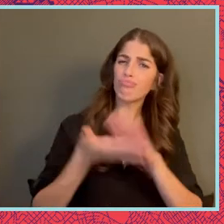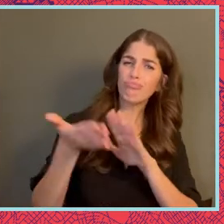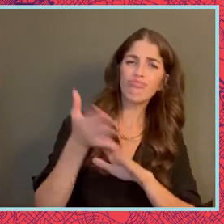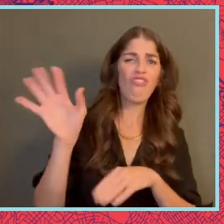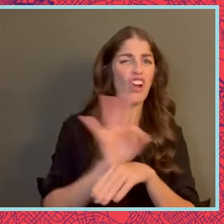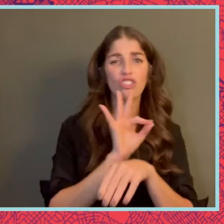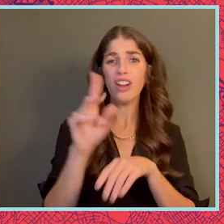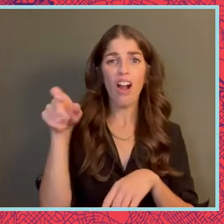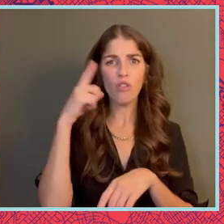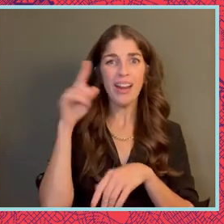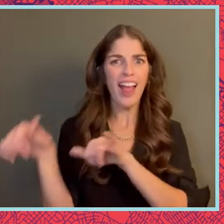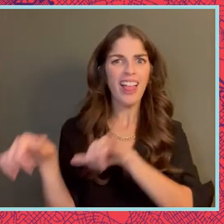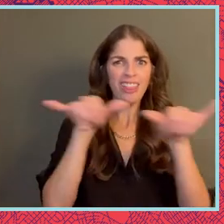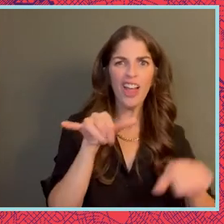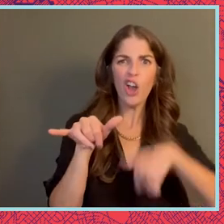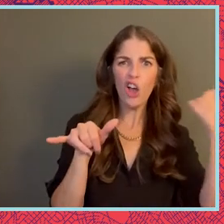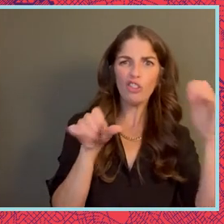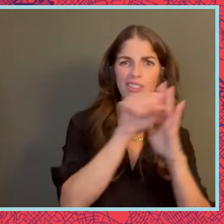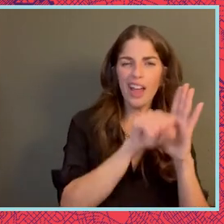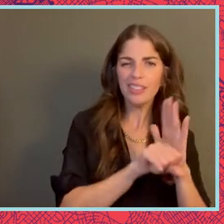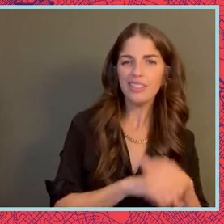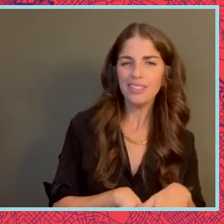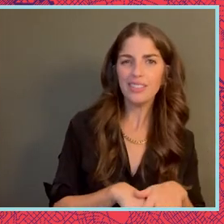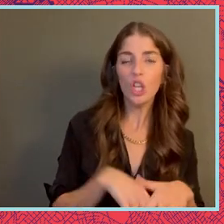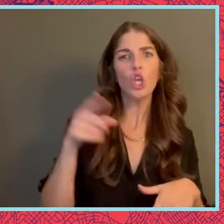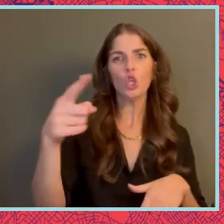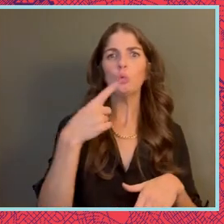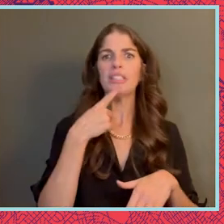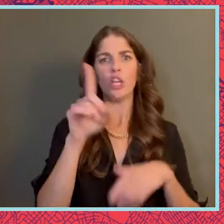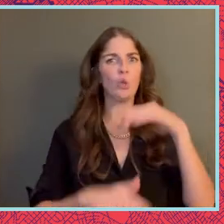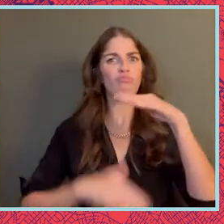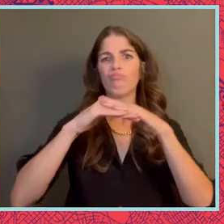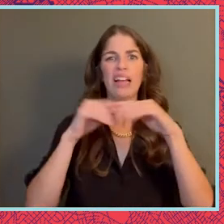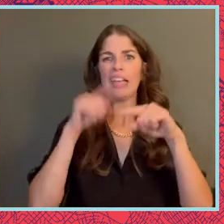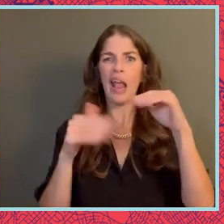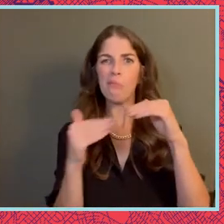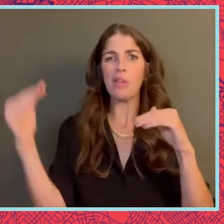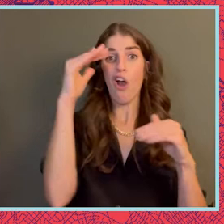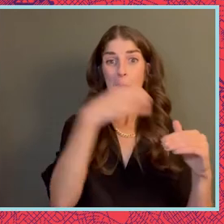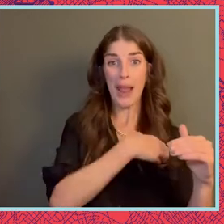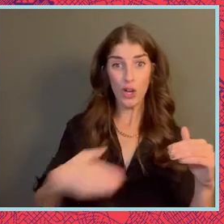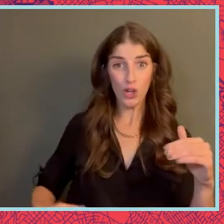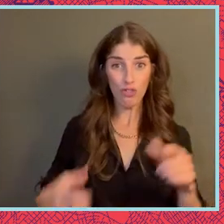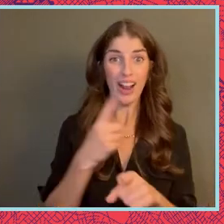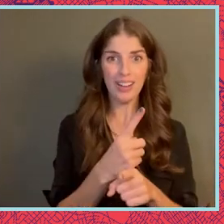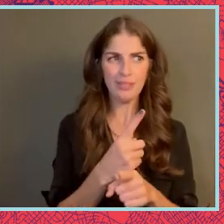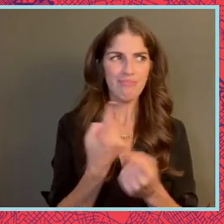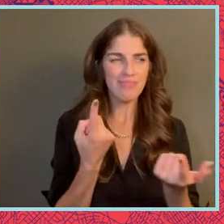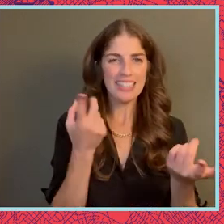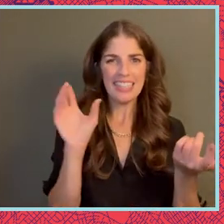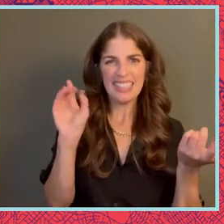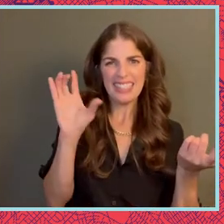functioning government, like many states. You know, you said that your advocacy ends at the mayor, you know,